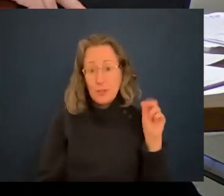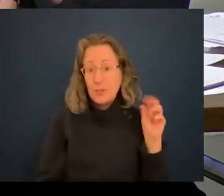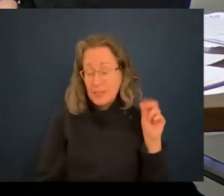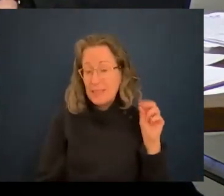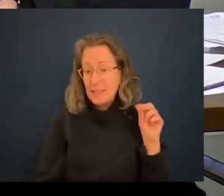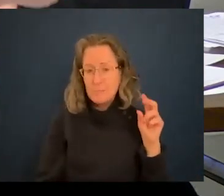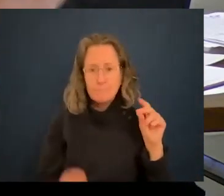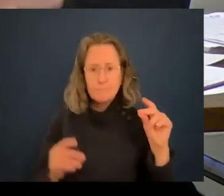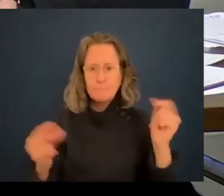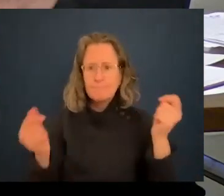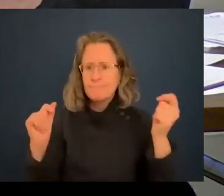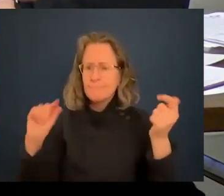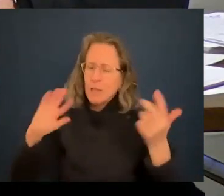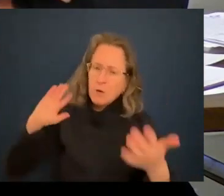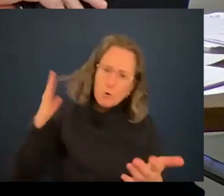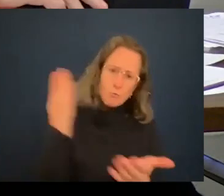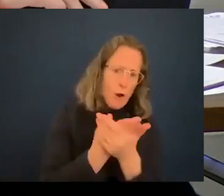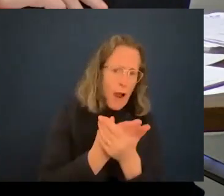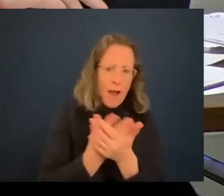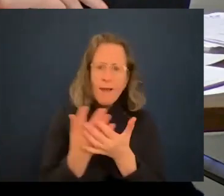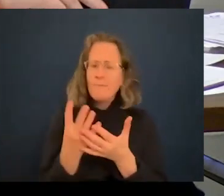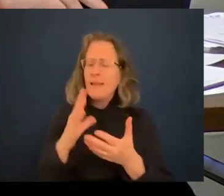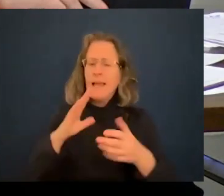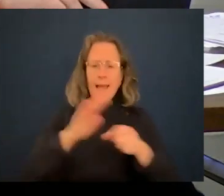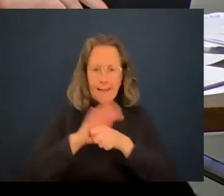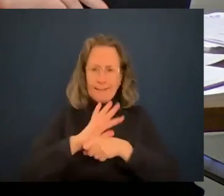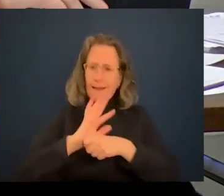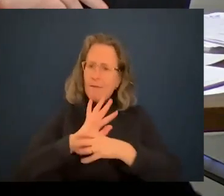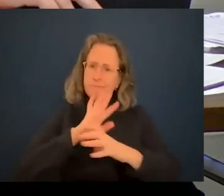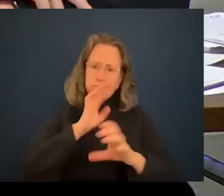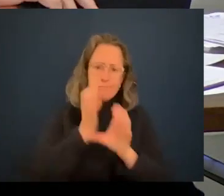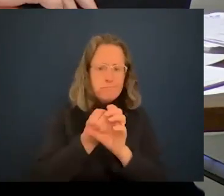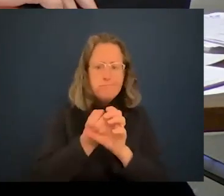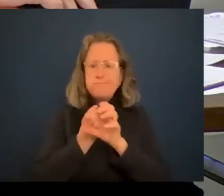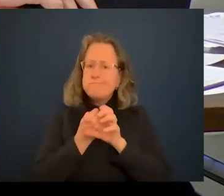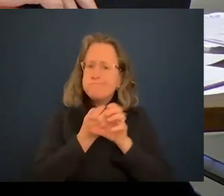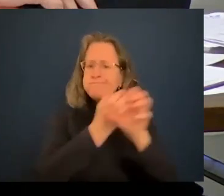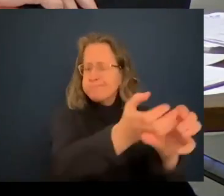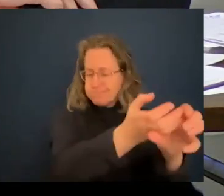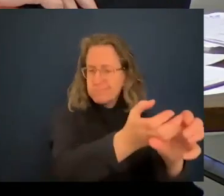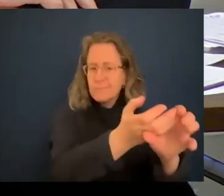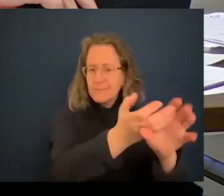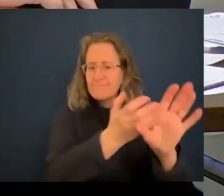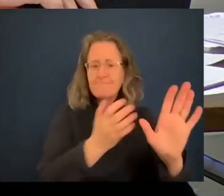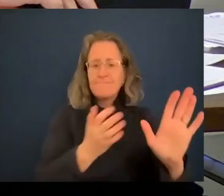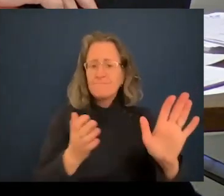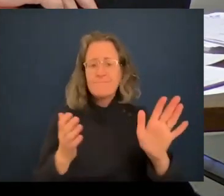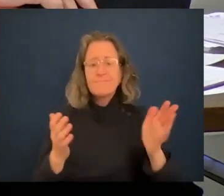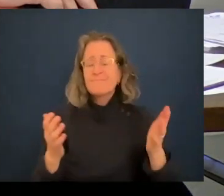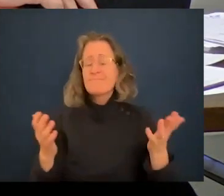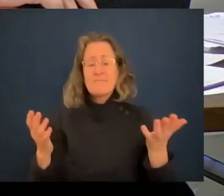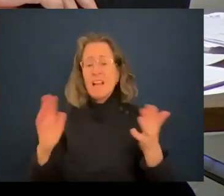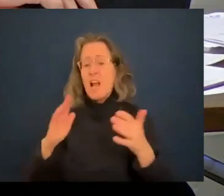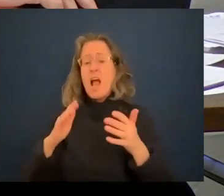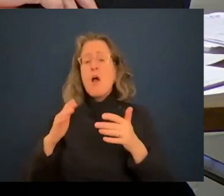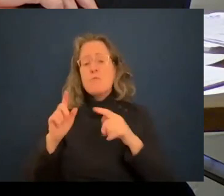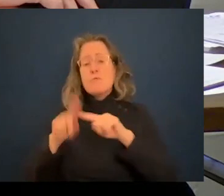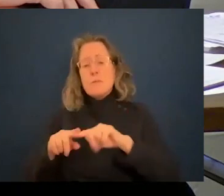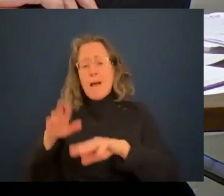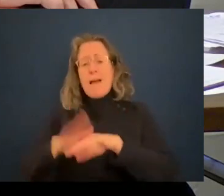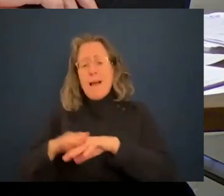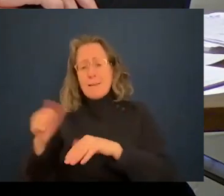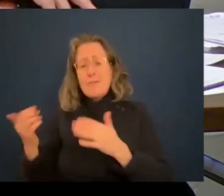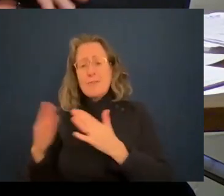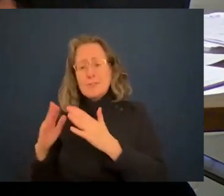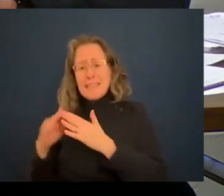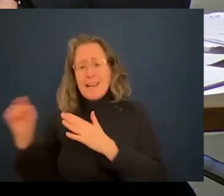here quick to help us get that effective response we rely on our neighbors for Mutual Aid yes but they're in the same